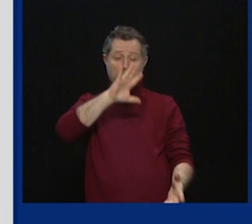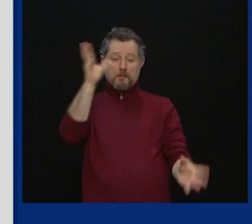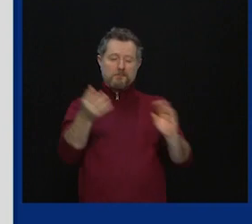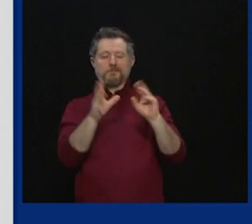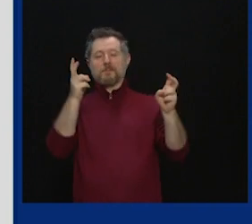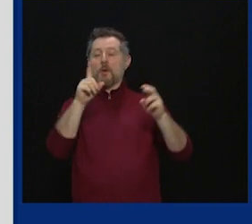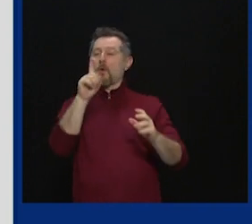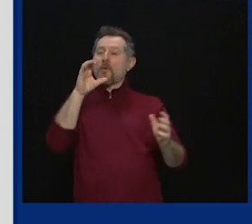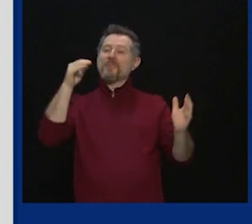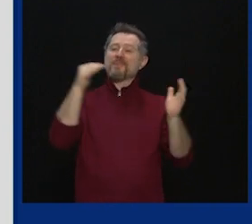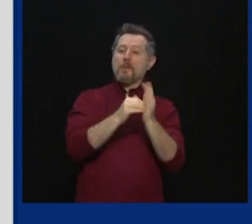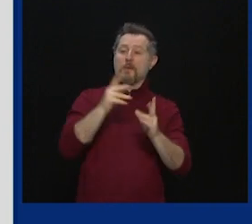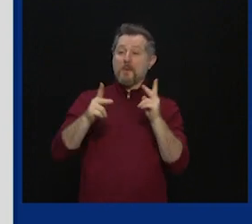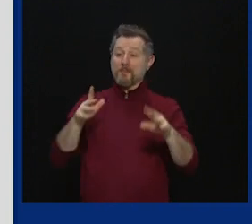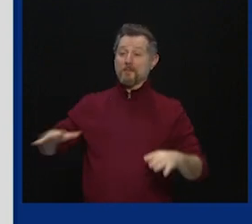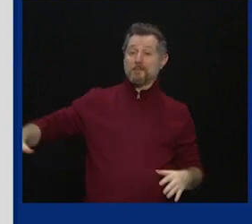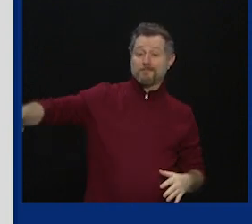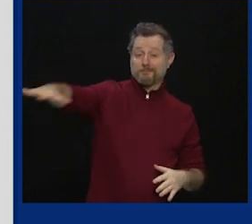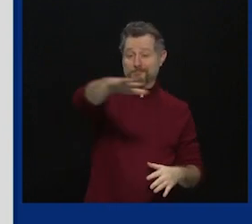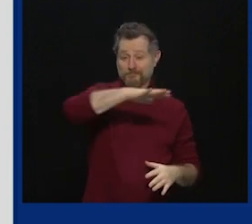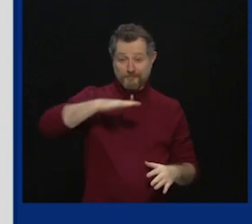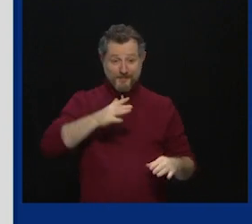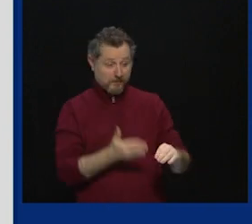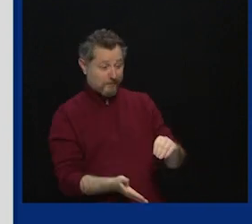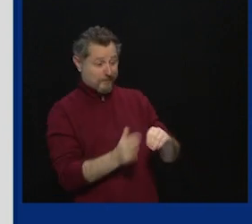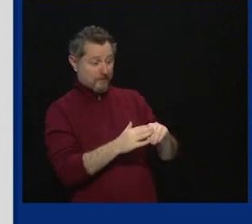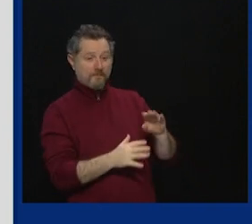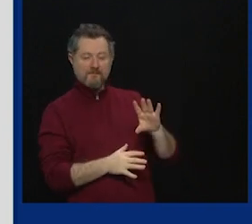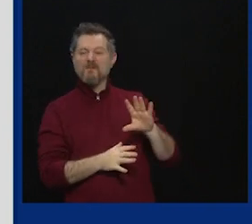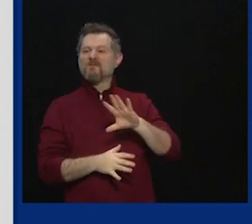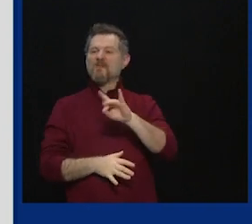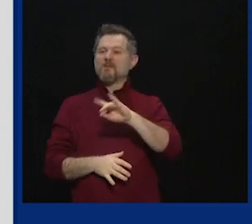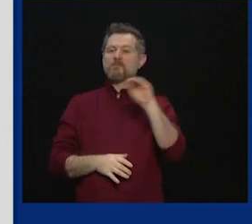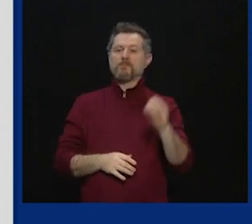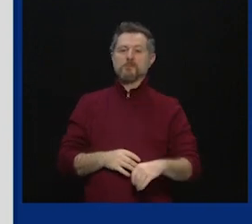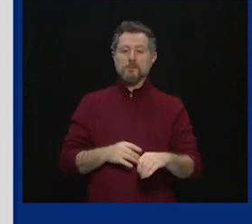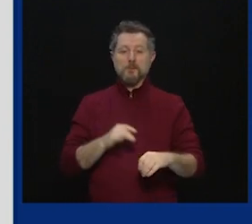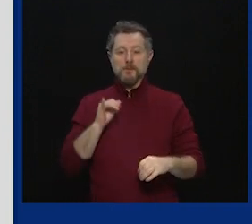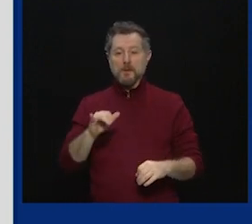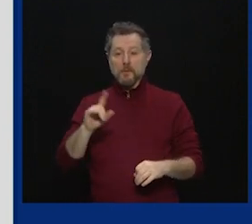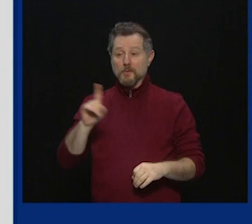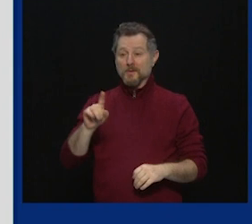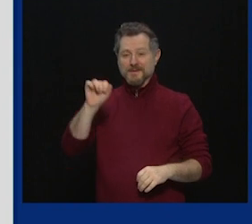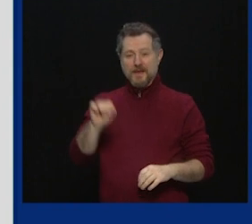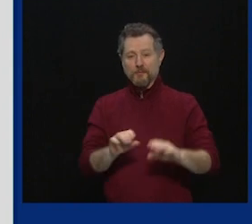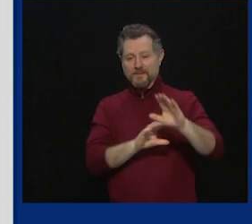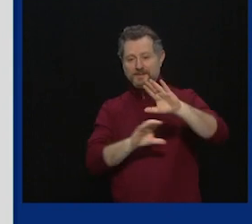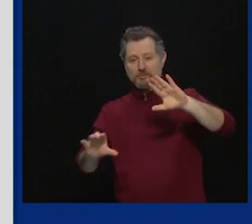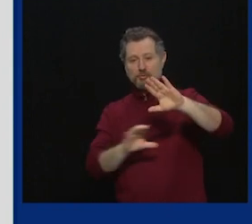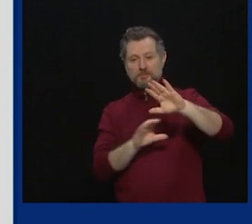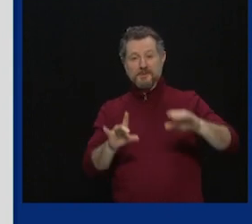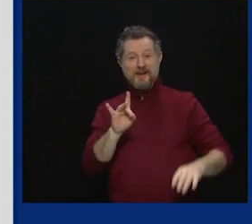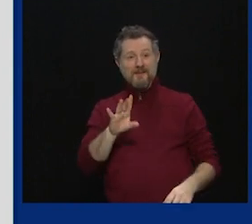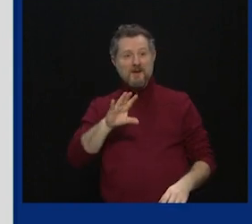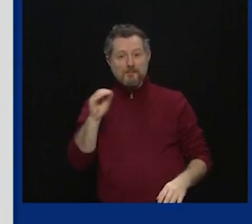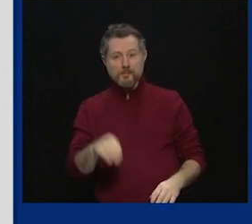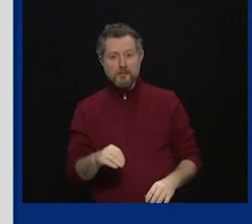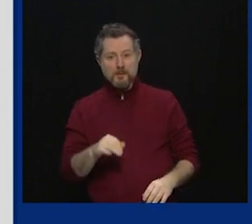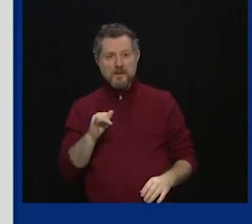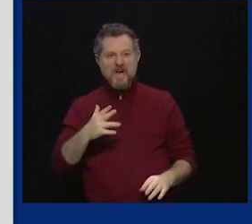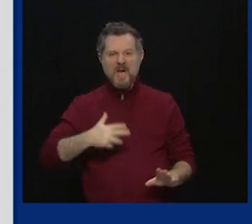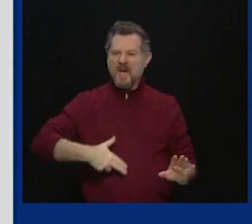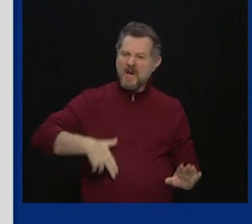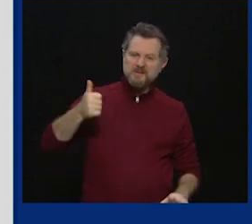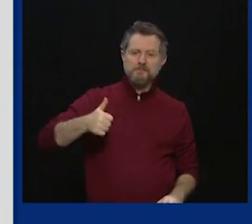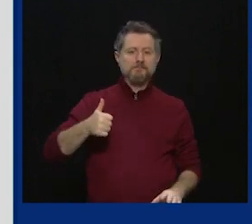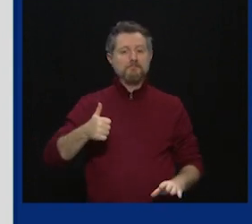58%. You can see the various regions that have been hit so hard. Southern Tier, 85. It looks like the highest there. Mohawk Valley,